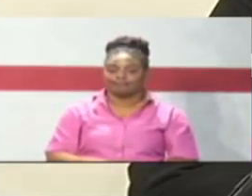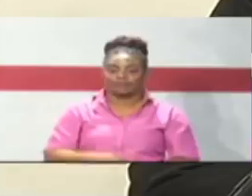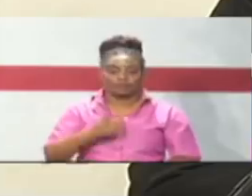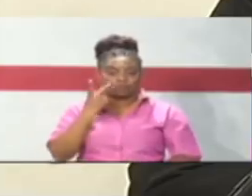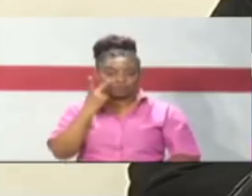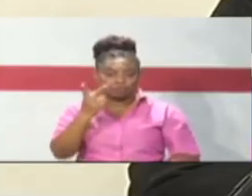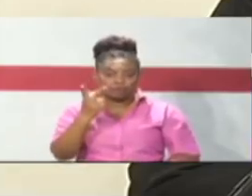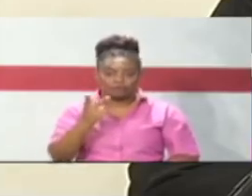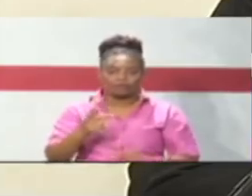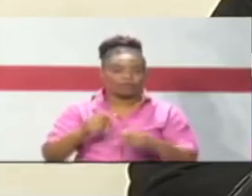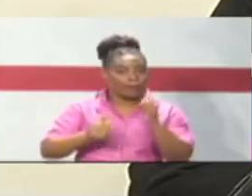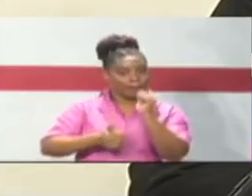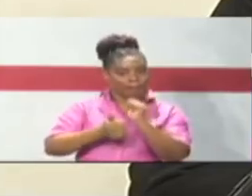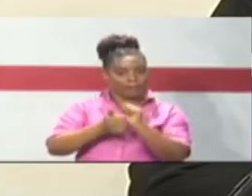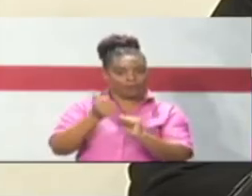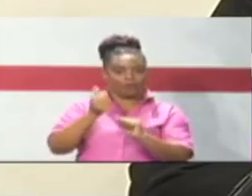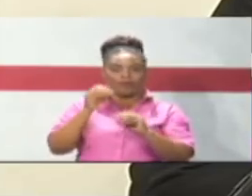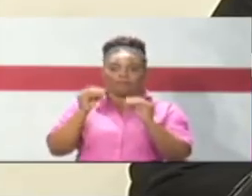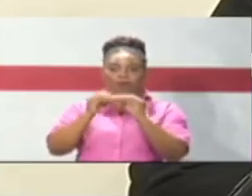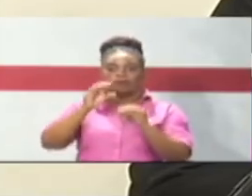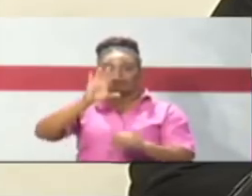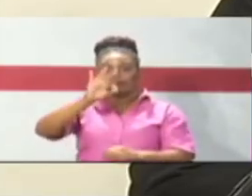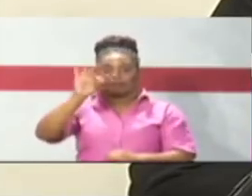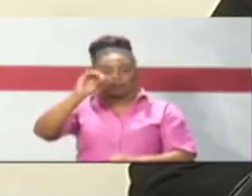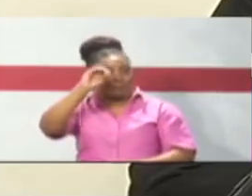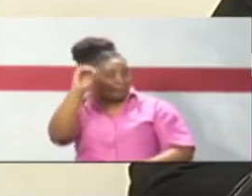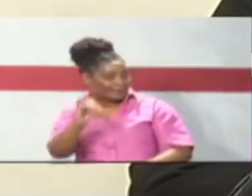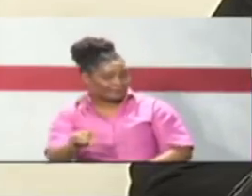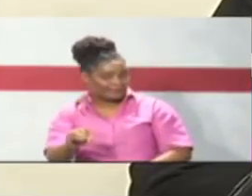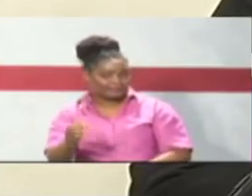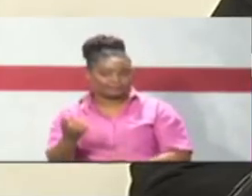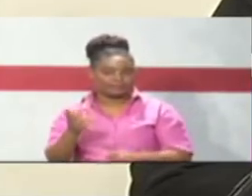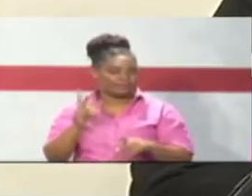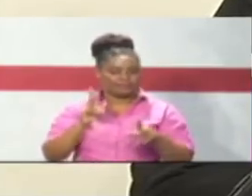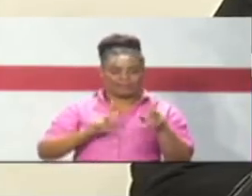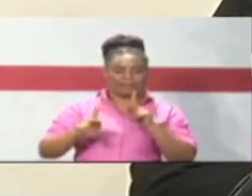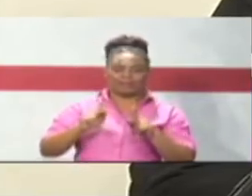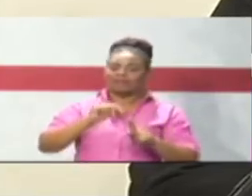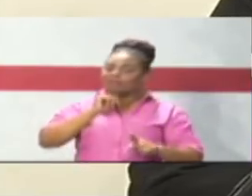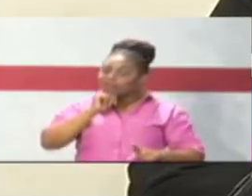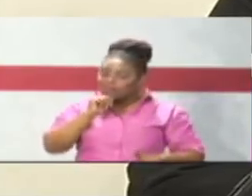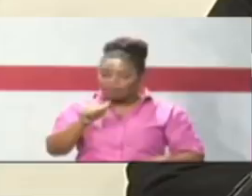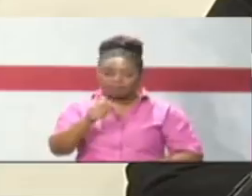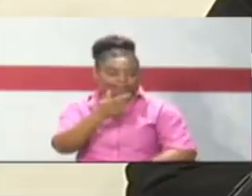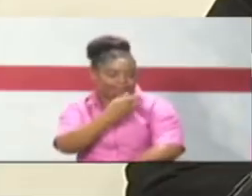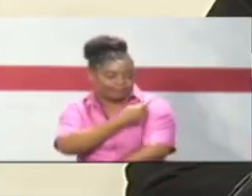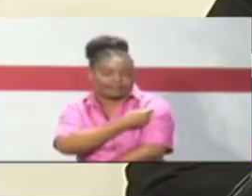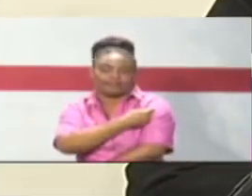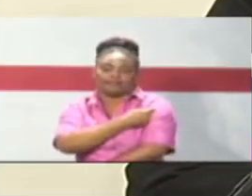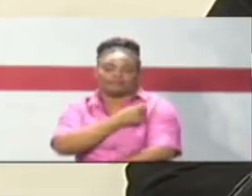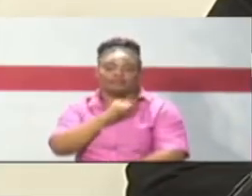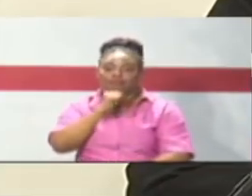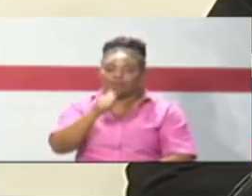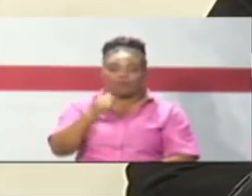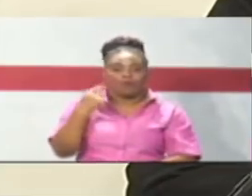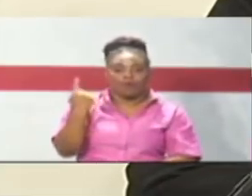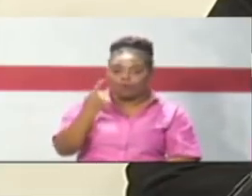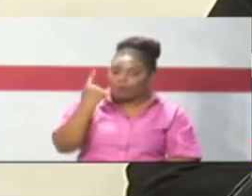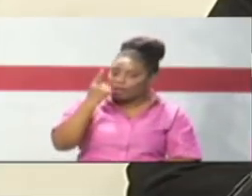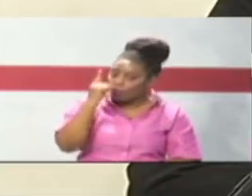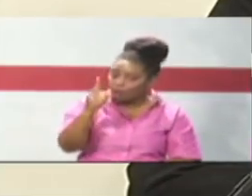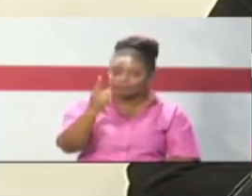vast majority, more than 99%, are in the unvaccinated or the not yet fully vaccinated